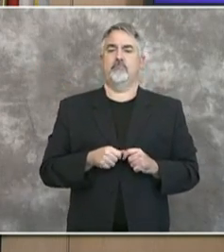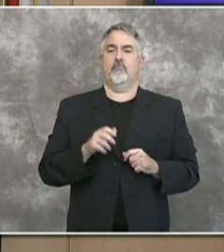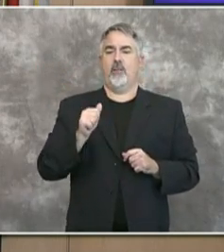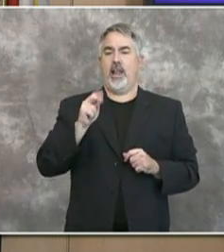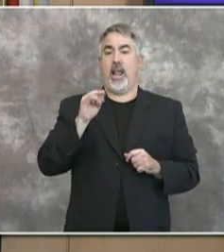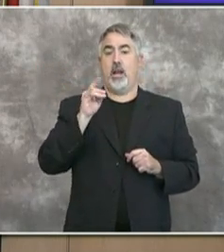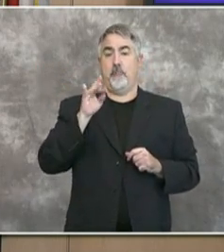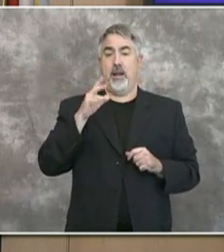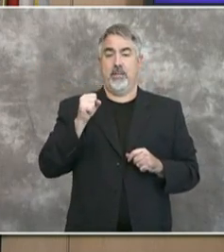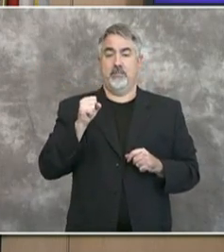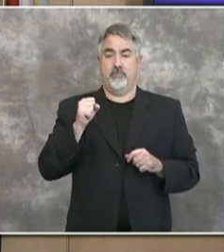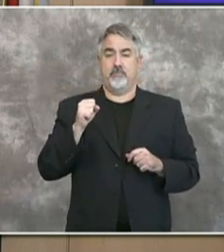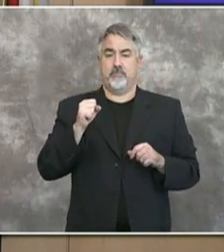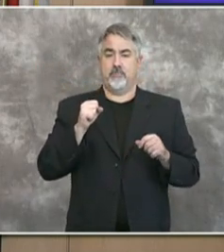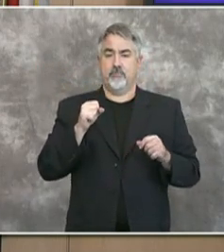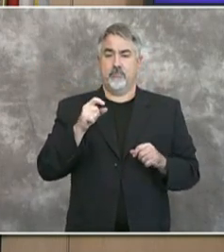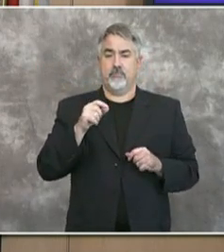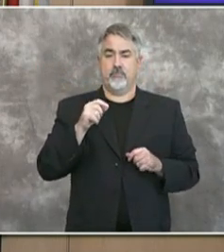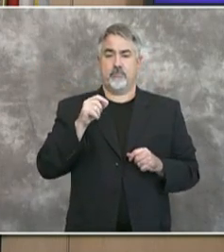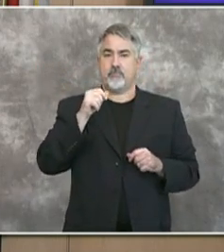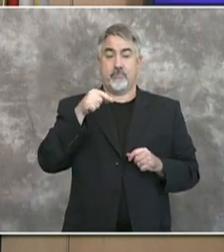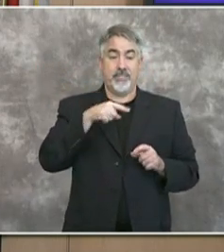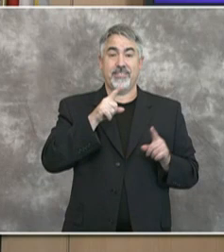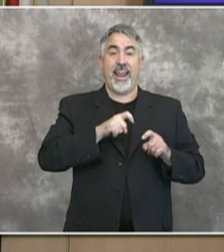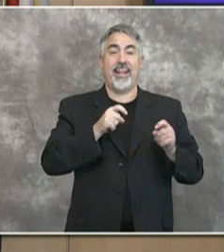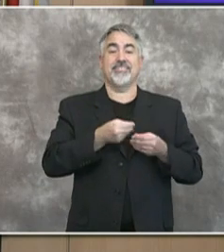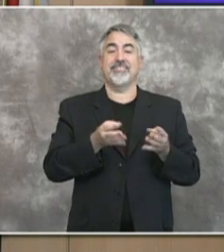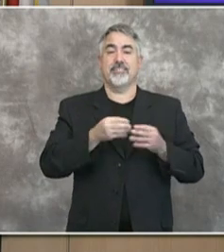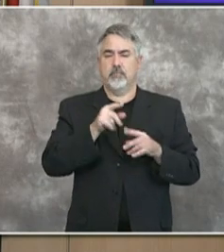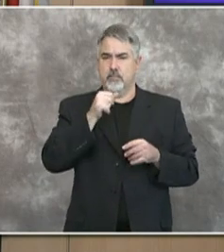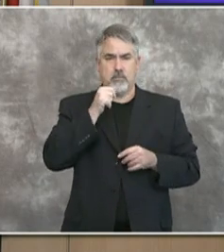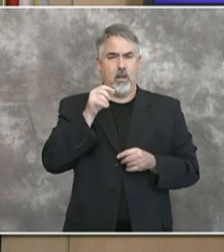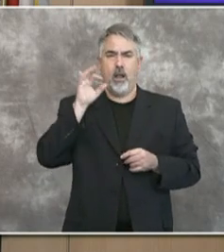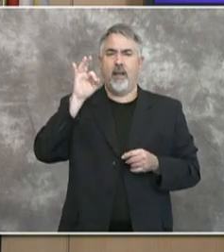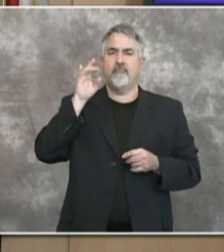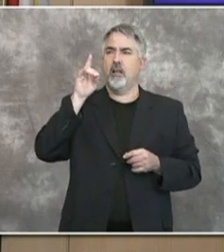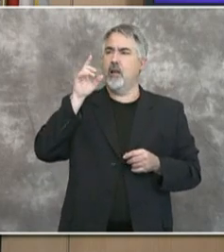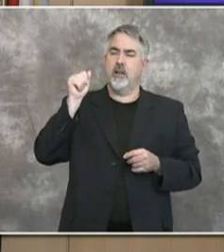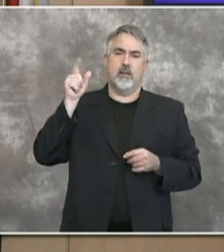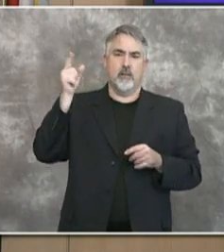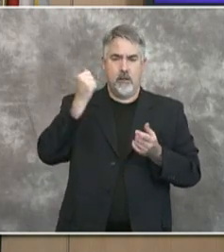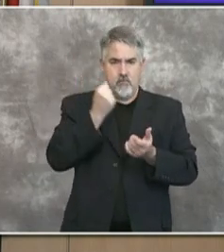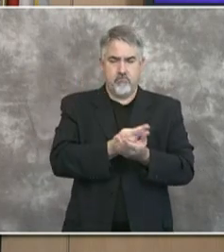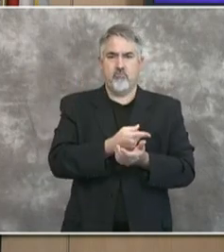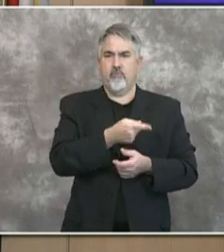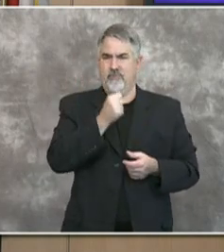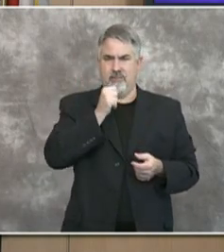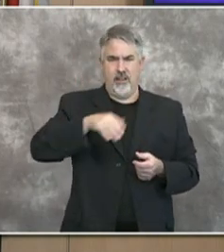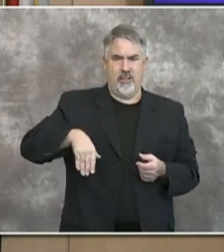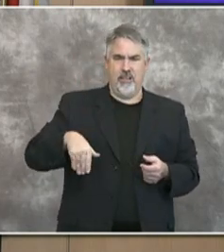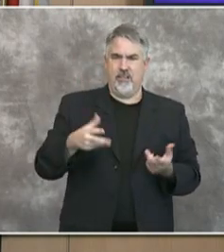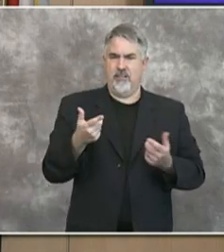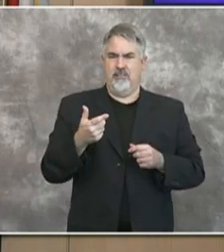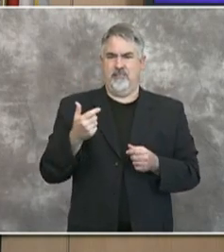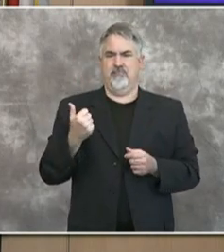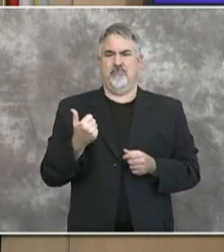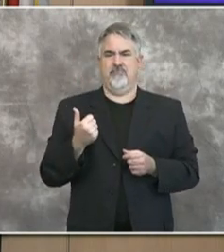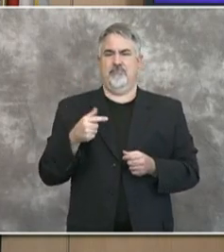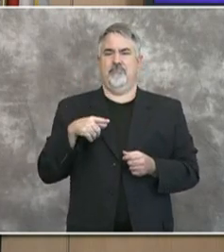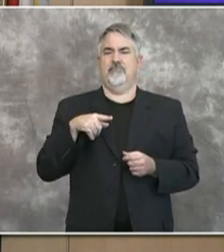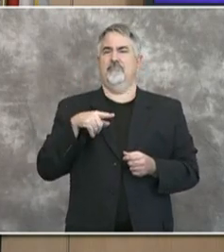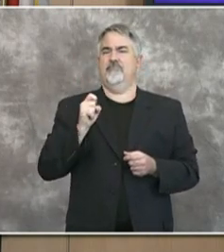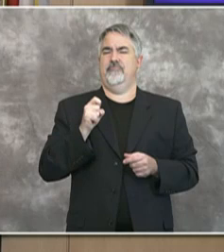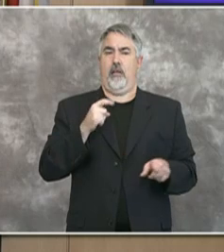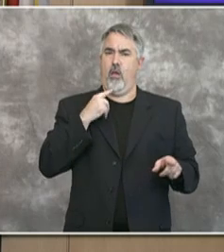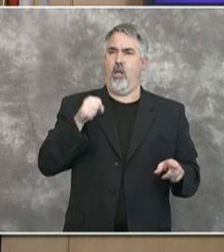was not FDA approved, was not validated the way that they said that they had validated it, and that, in